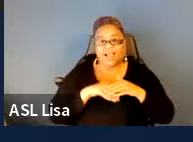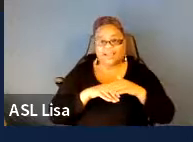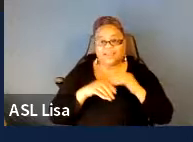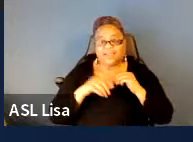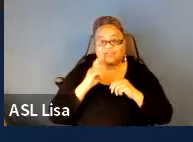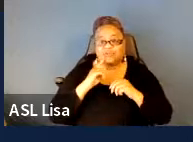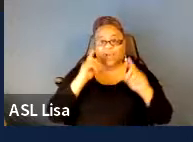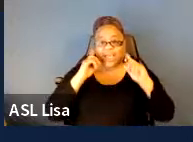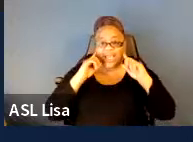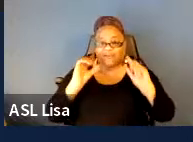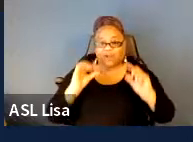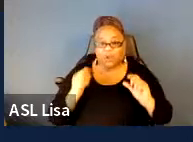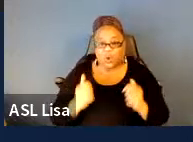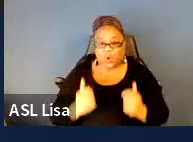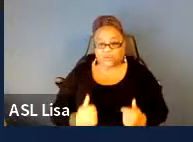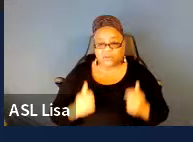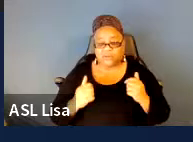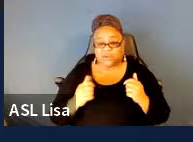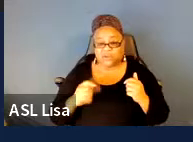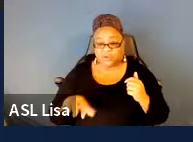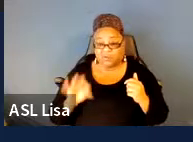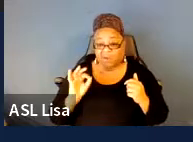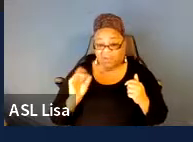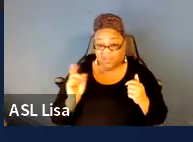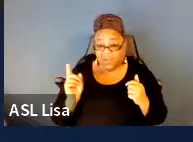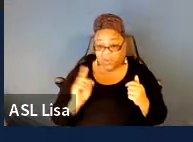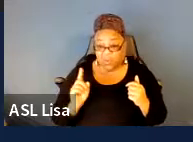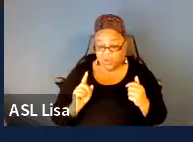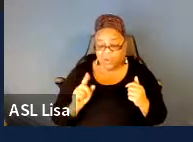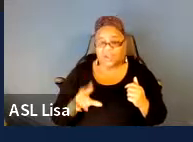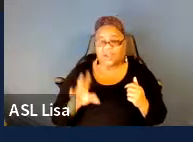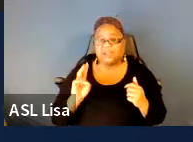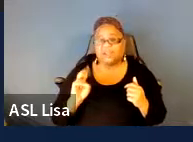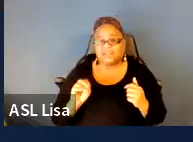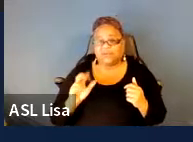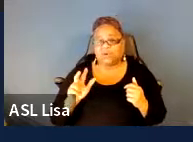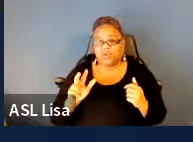hearing loss. And you can find that specific symbol in